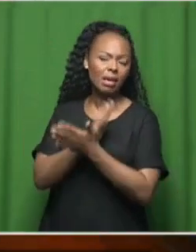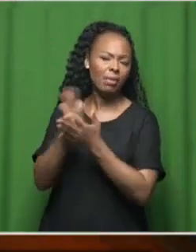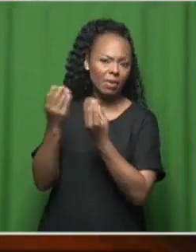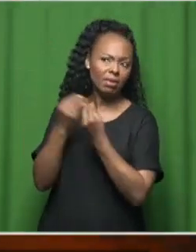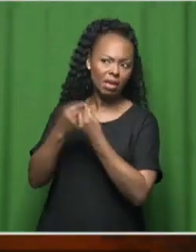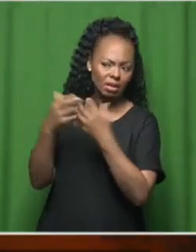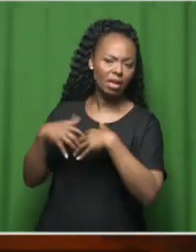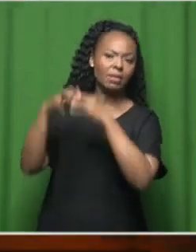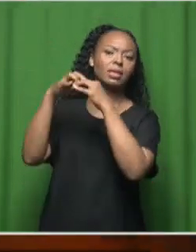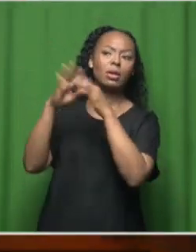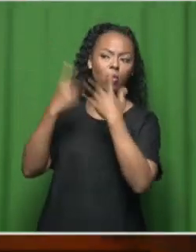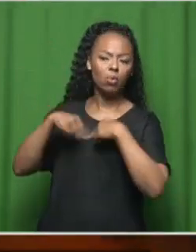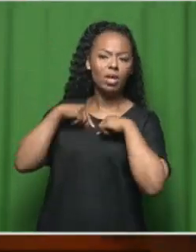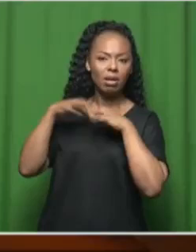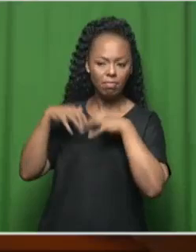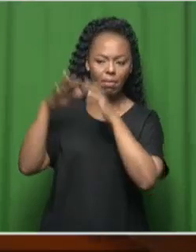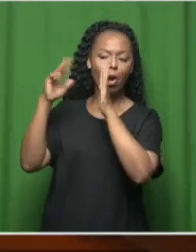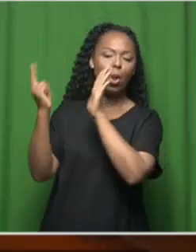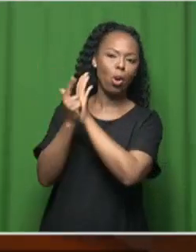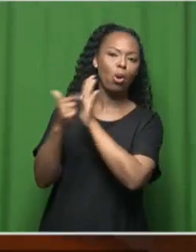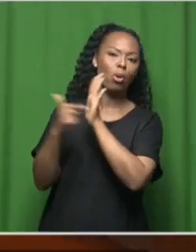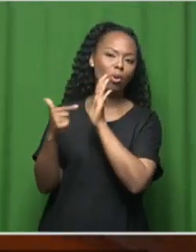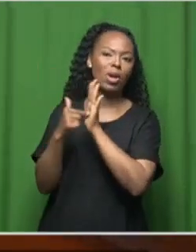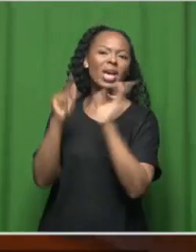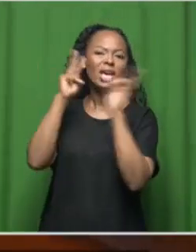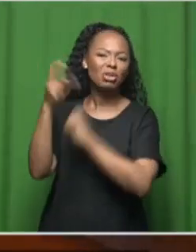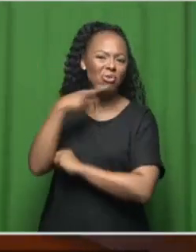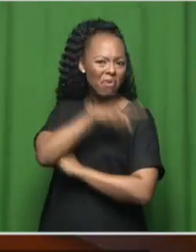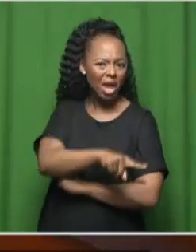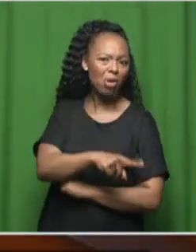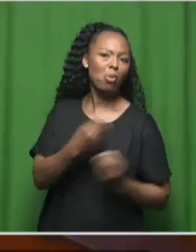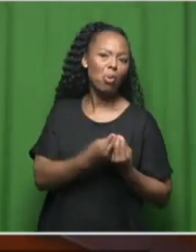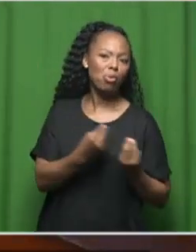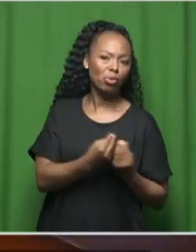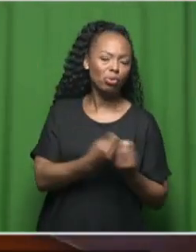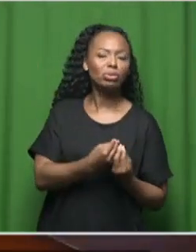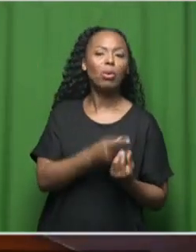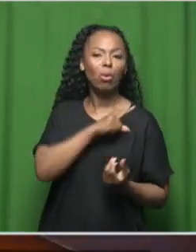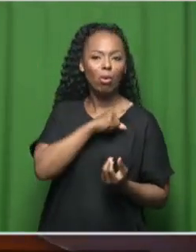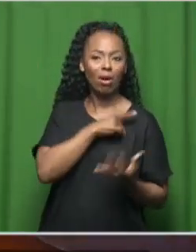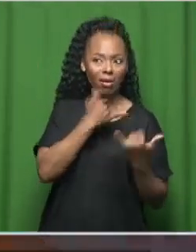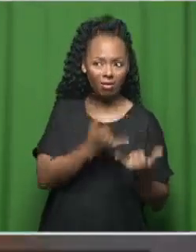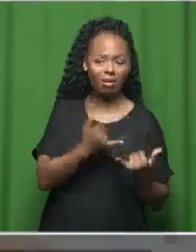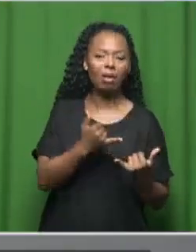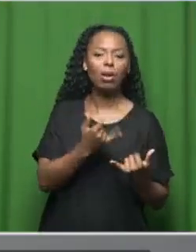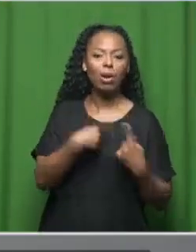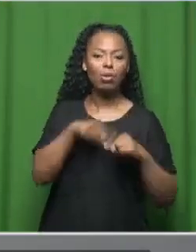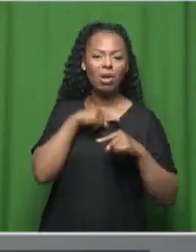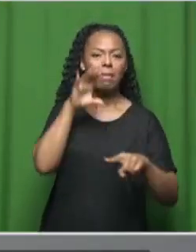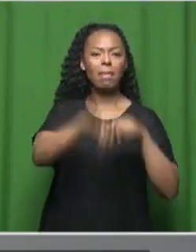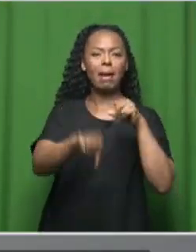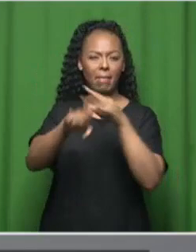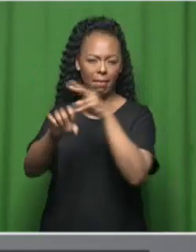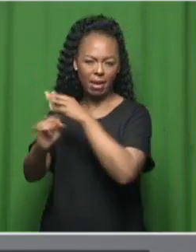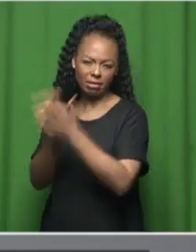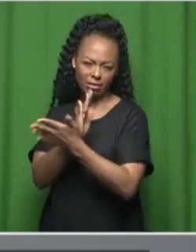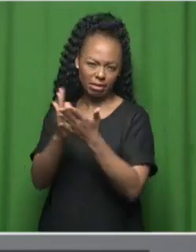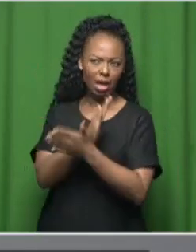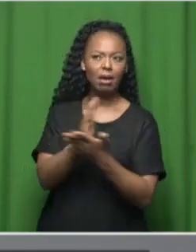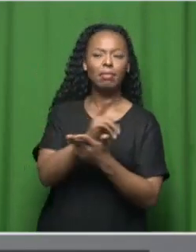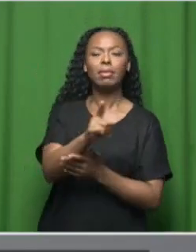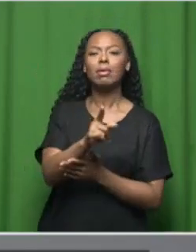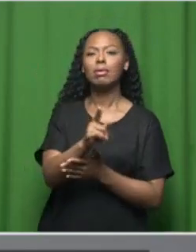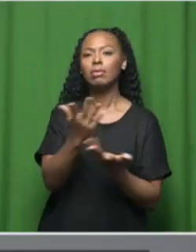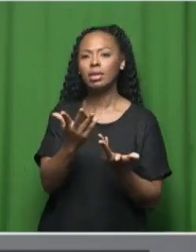aiming to develop the law in counterfeit, because we have established some loopholes when it comes to trademark. Secondly, we have